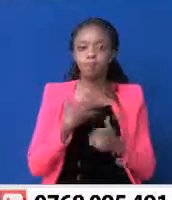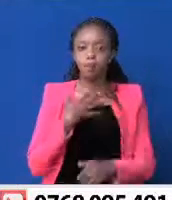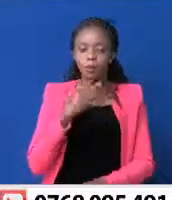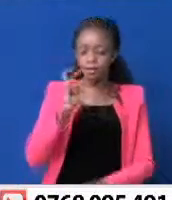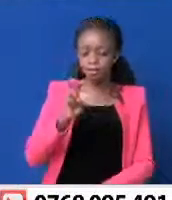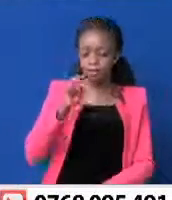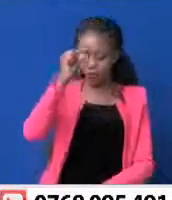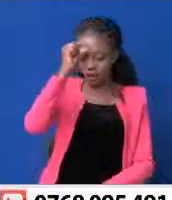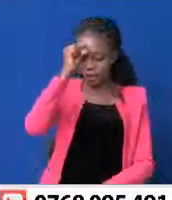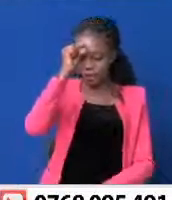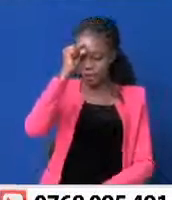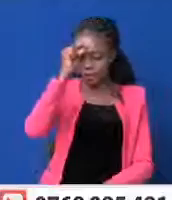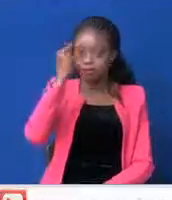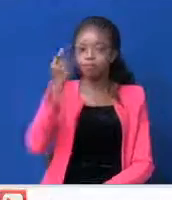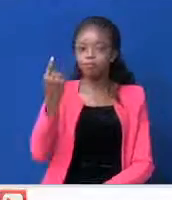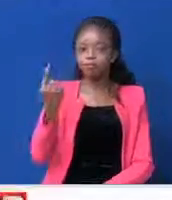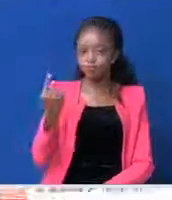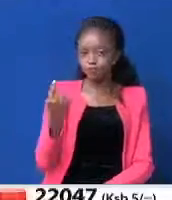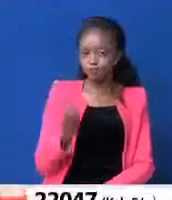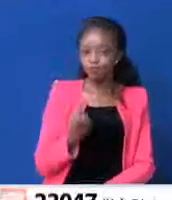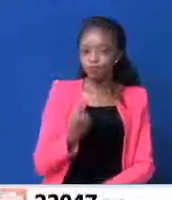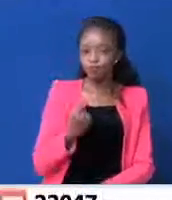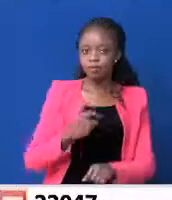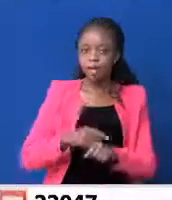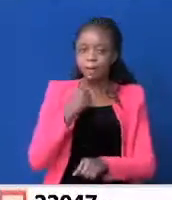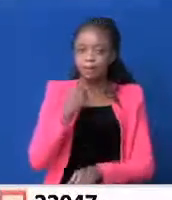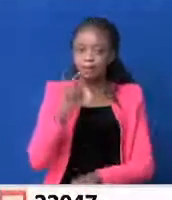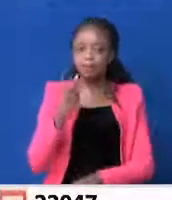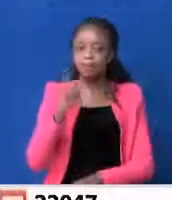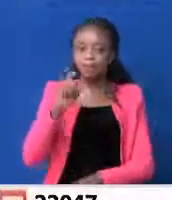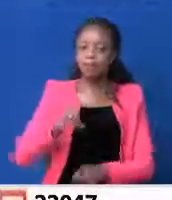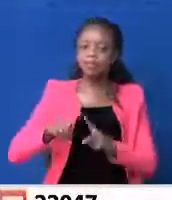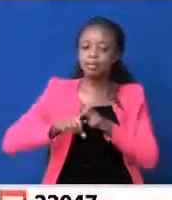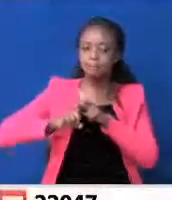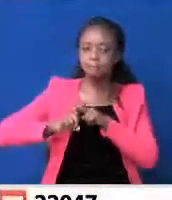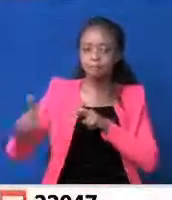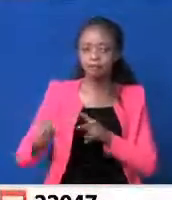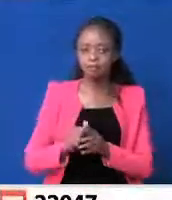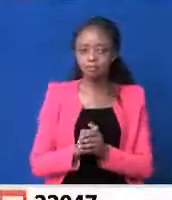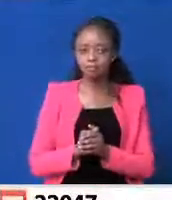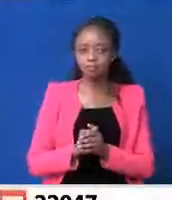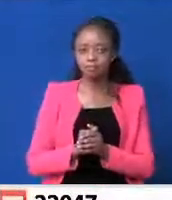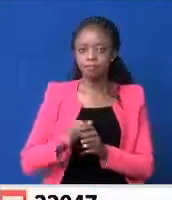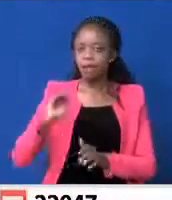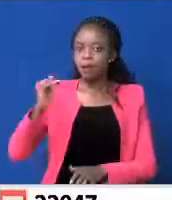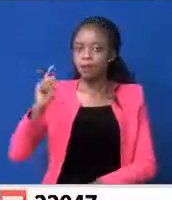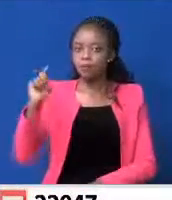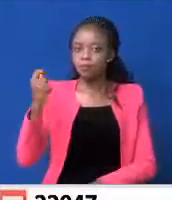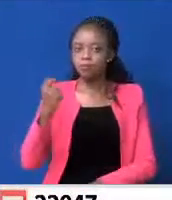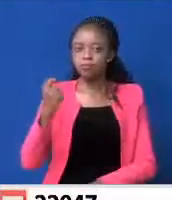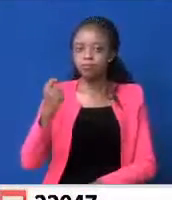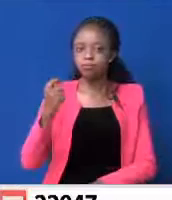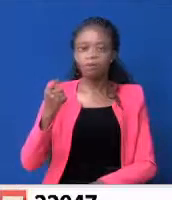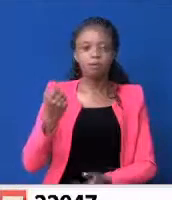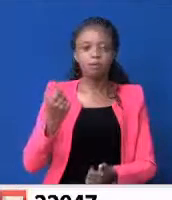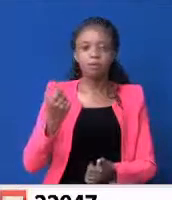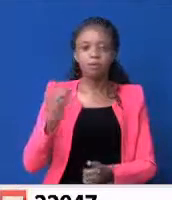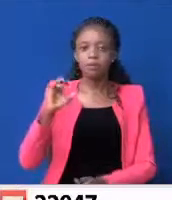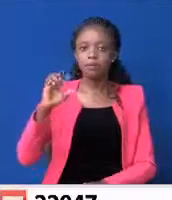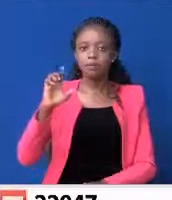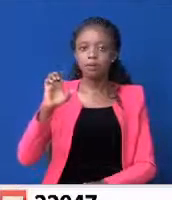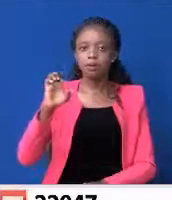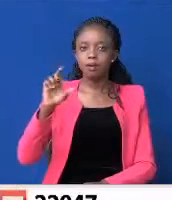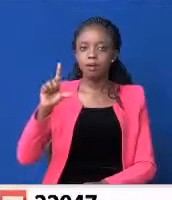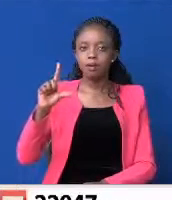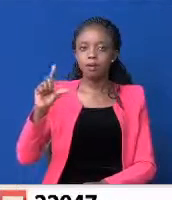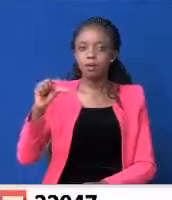serikali ukiona tu akikwambia ndiao wewe ni mbio. Kwa hii mlima operation haijakuwa mzuri sana. Imekuwa